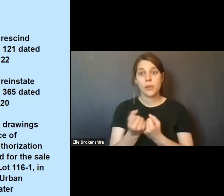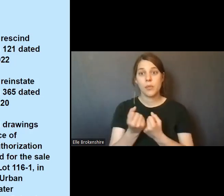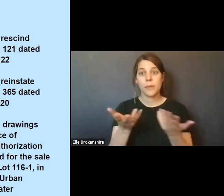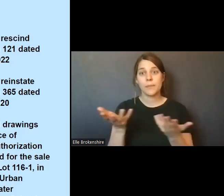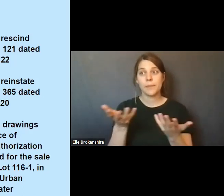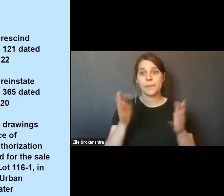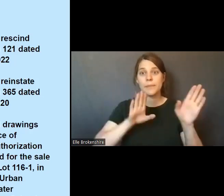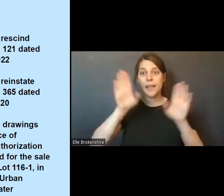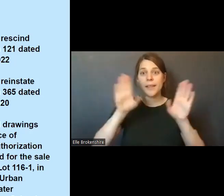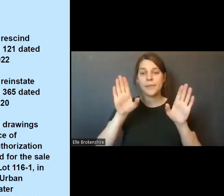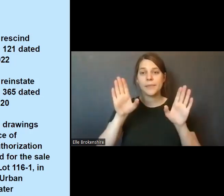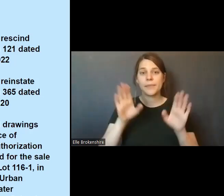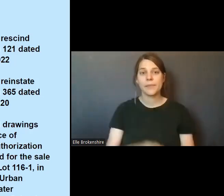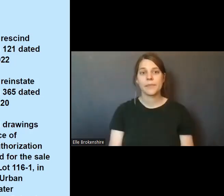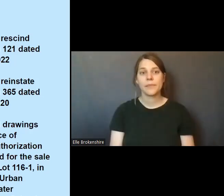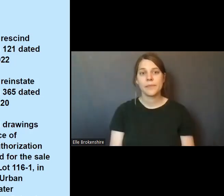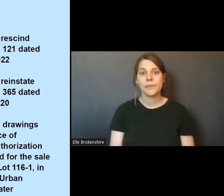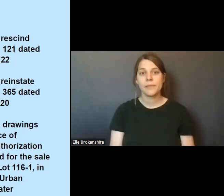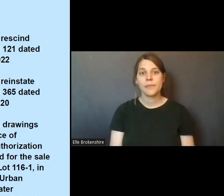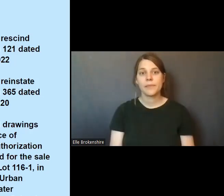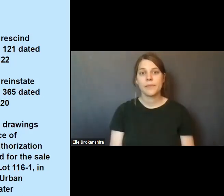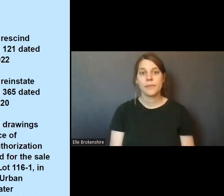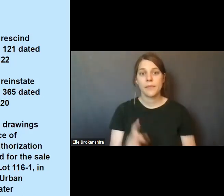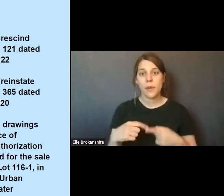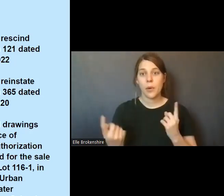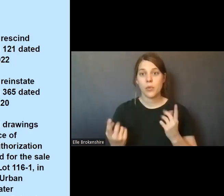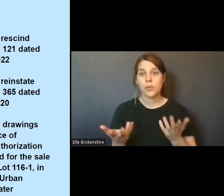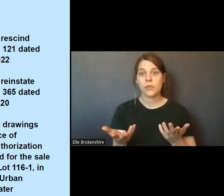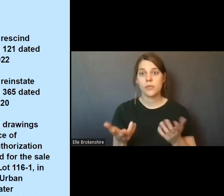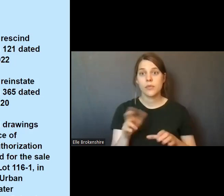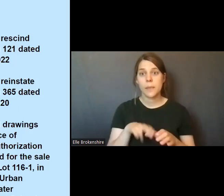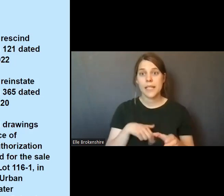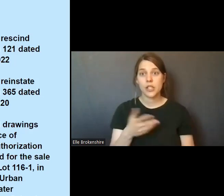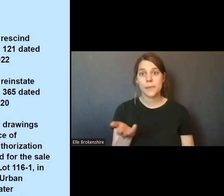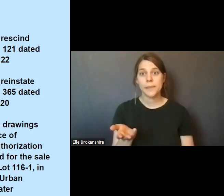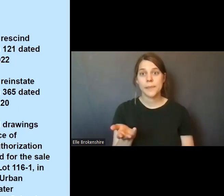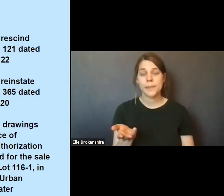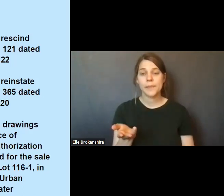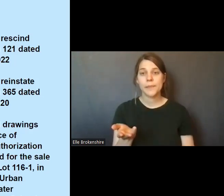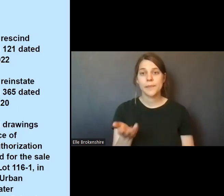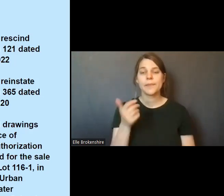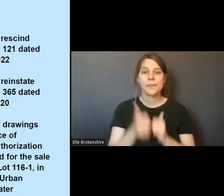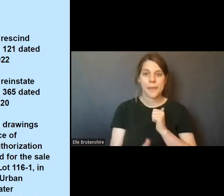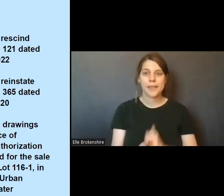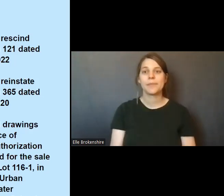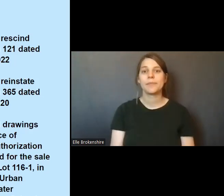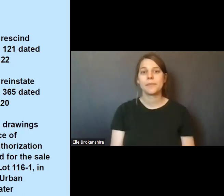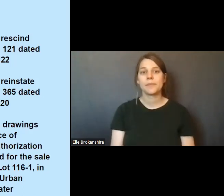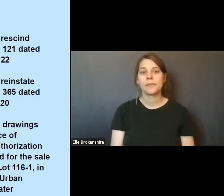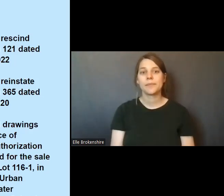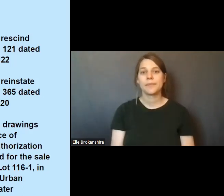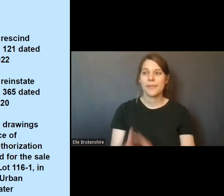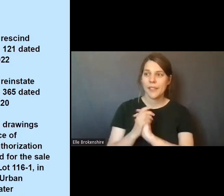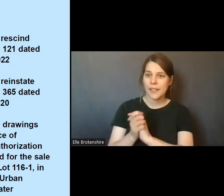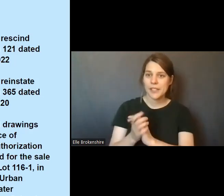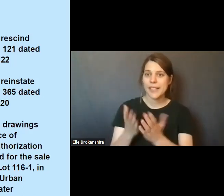Aye. Aye. Aye. Any opposed or abstentions? The motion carries. Great. Congratulations.